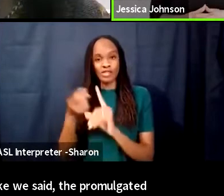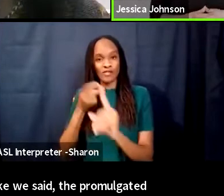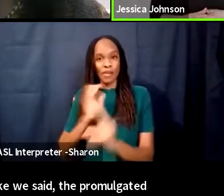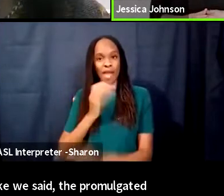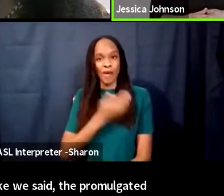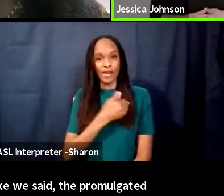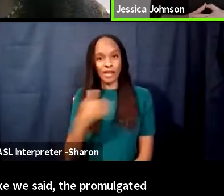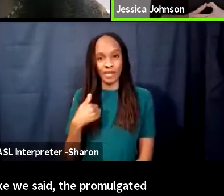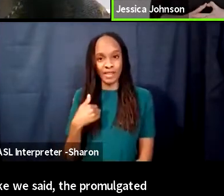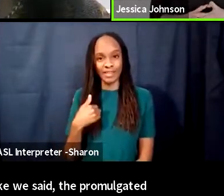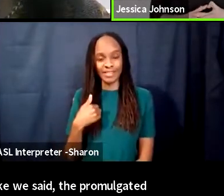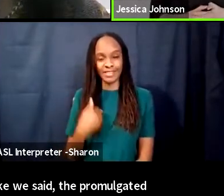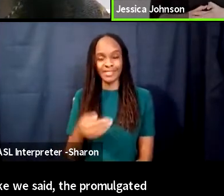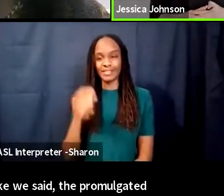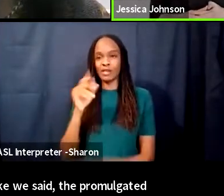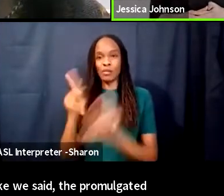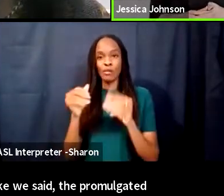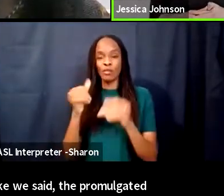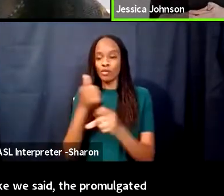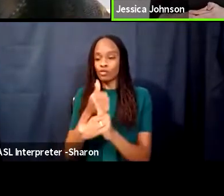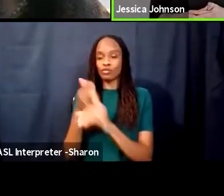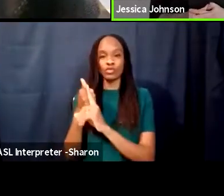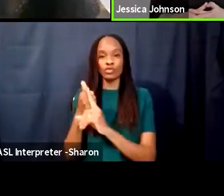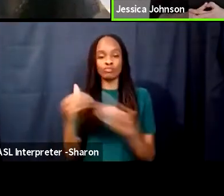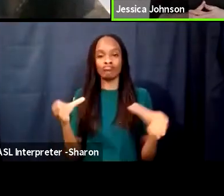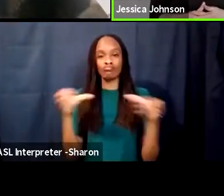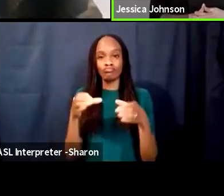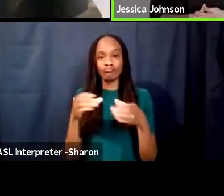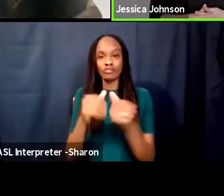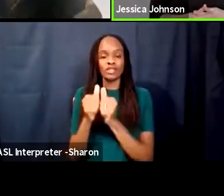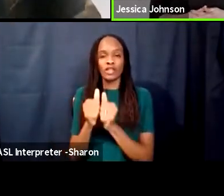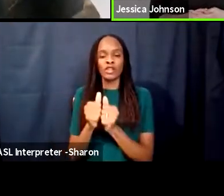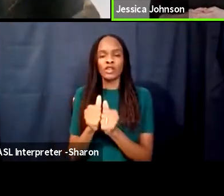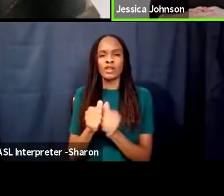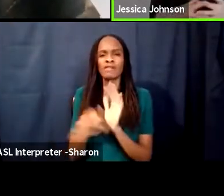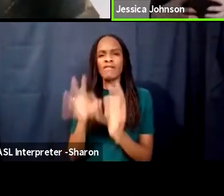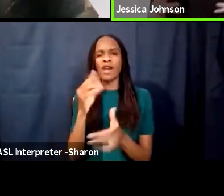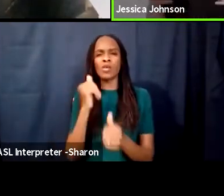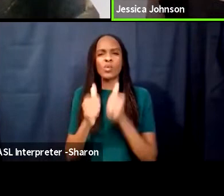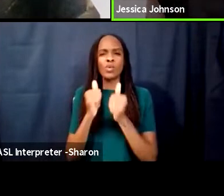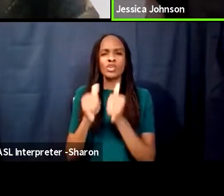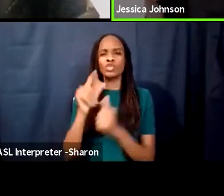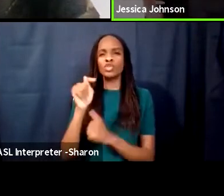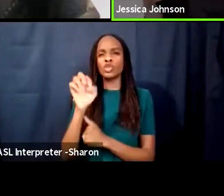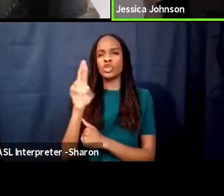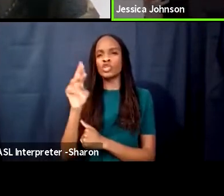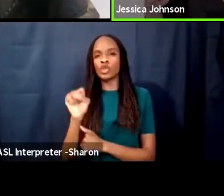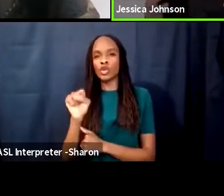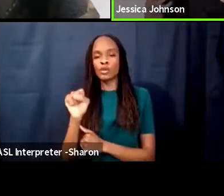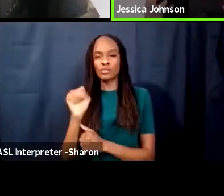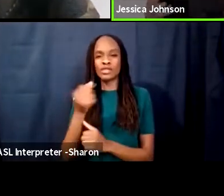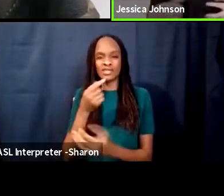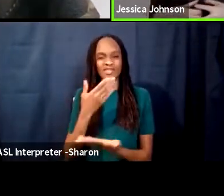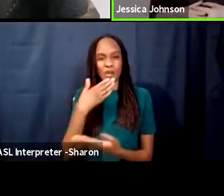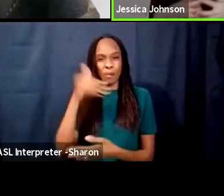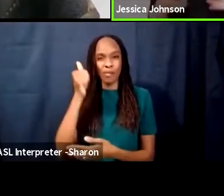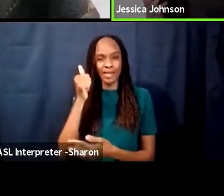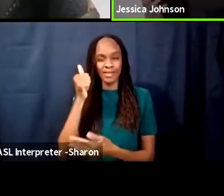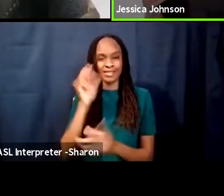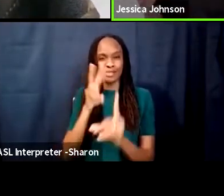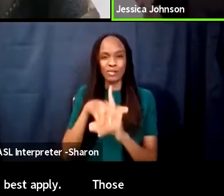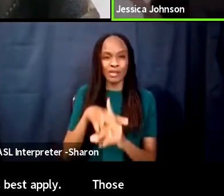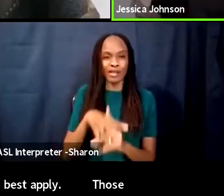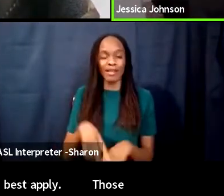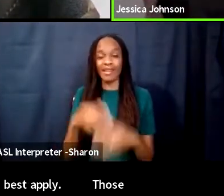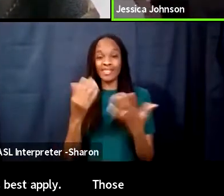come together and determine what terms are best apply. Those generally go from spend a lot of time in committee work